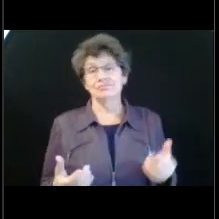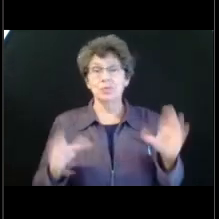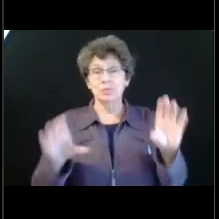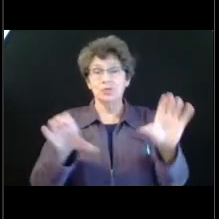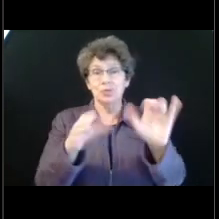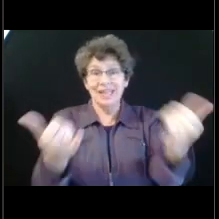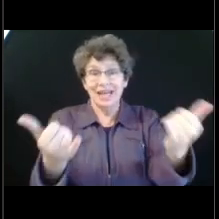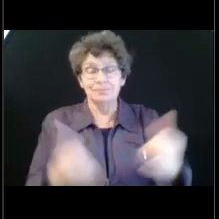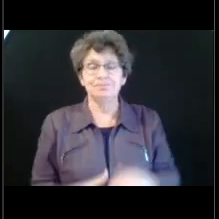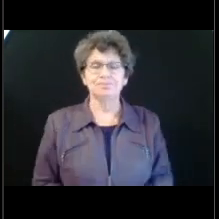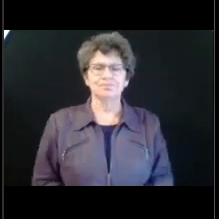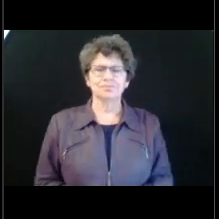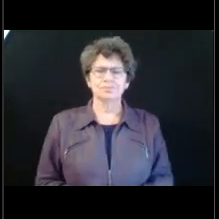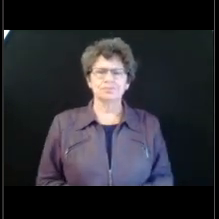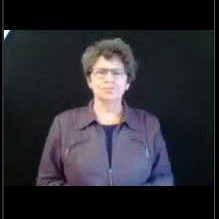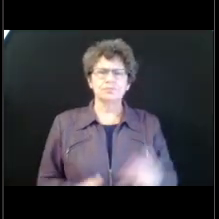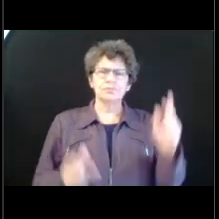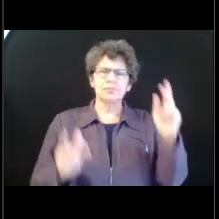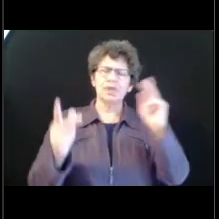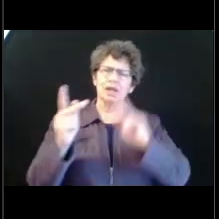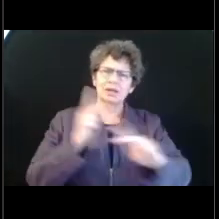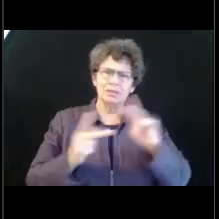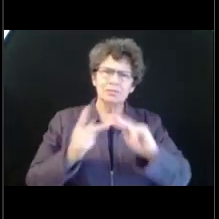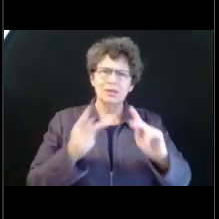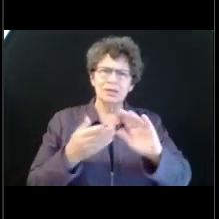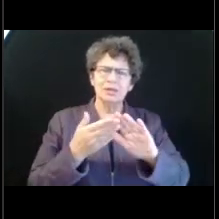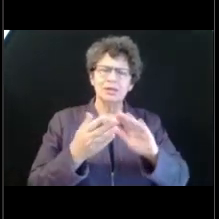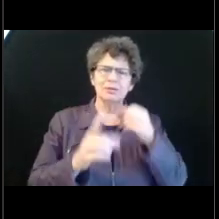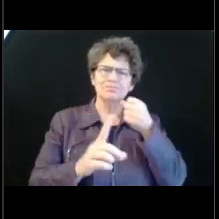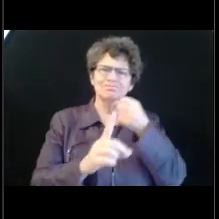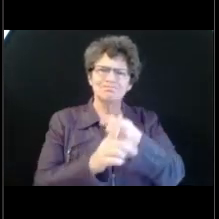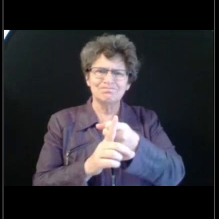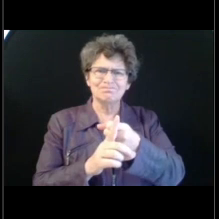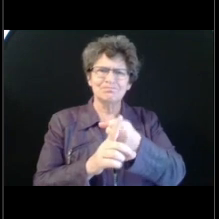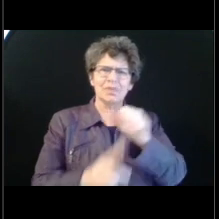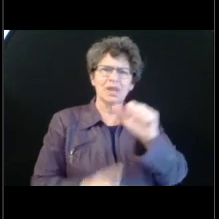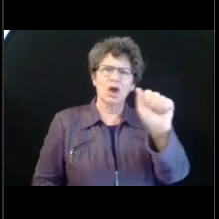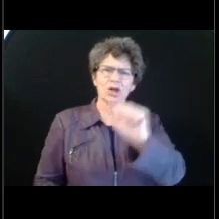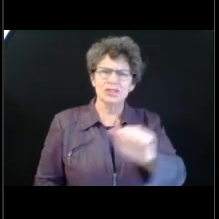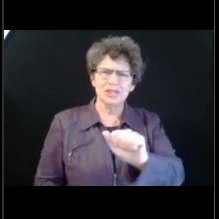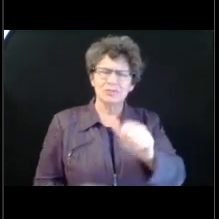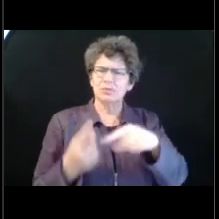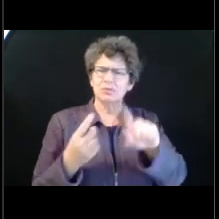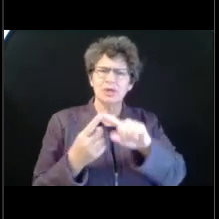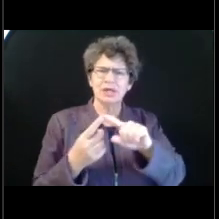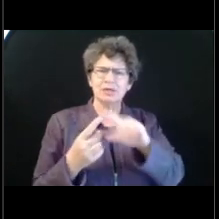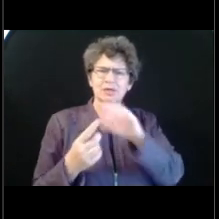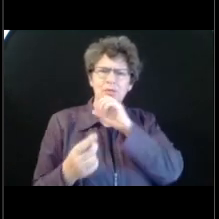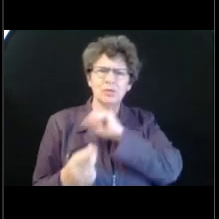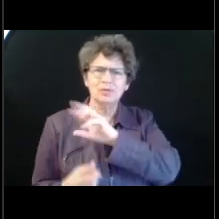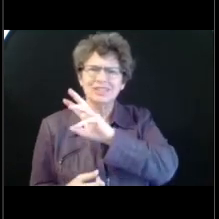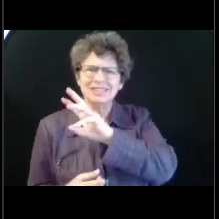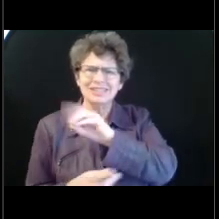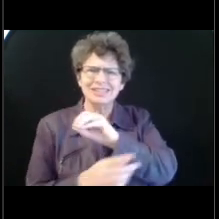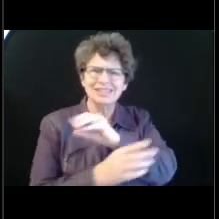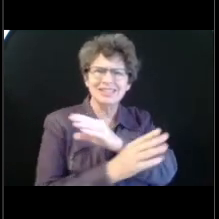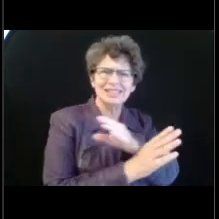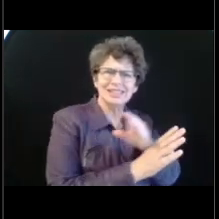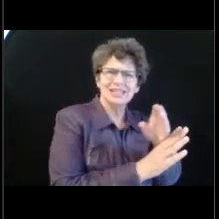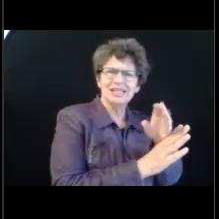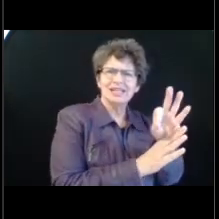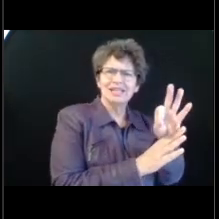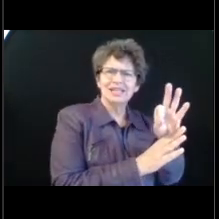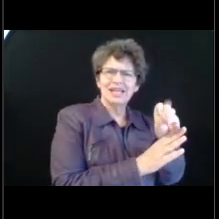to the 90s. There may be a little bit of lingering change before it happens. And just when you get to retirement